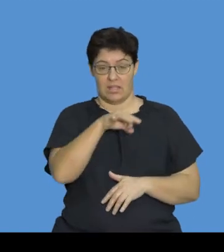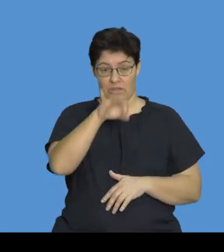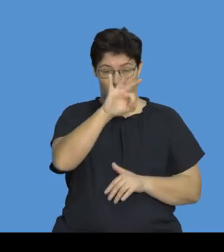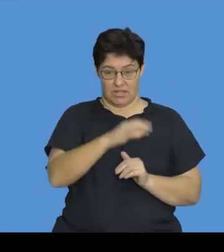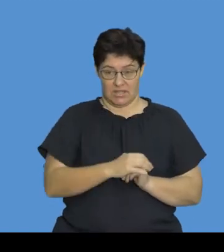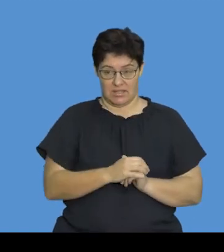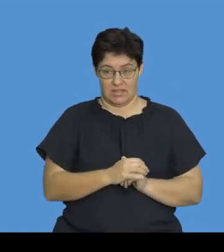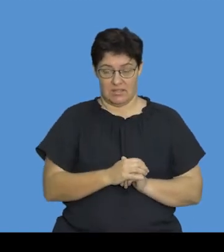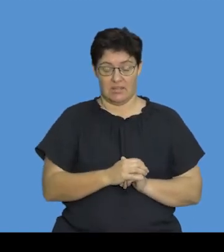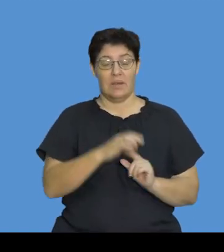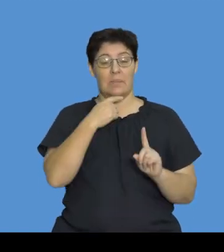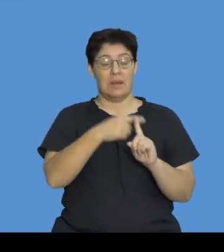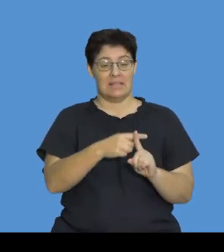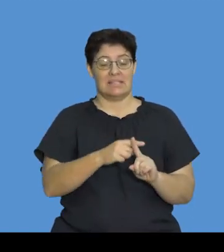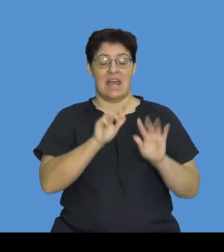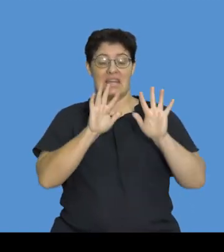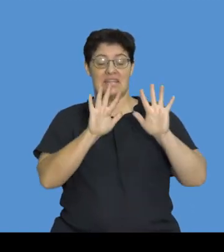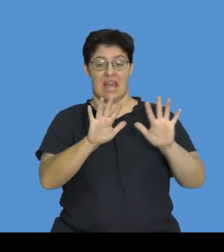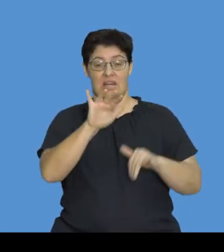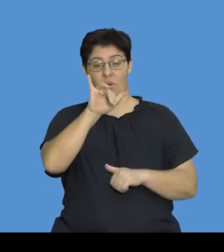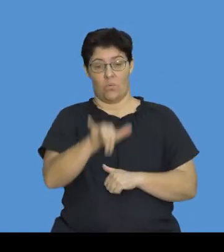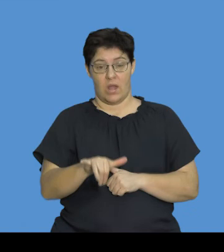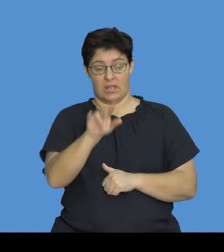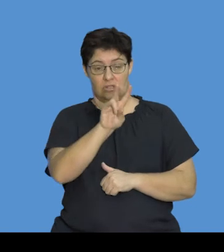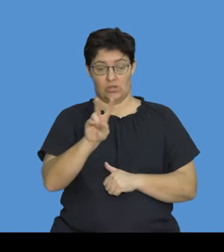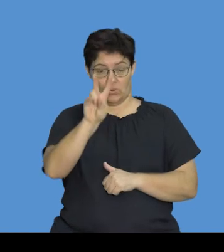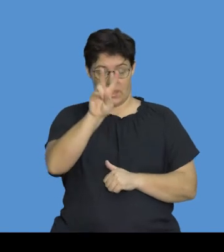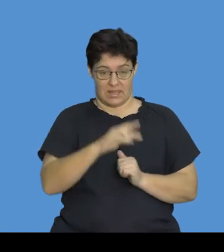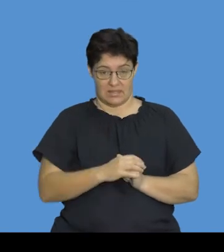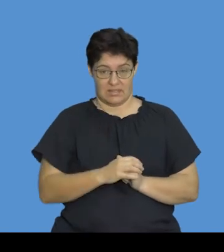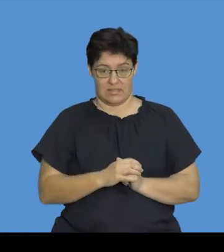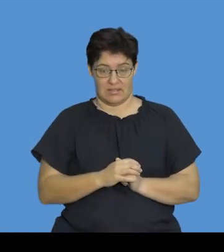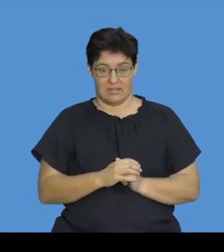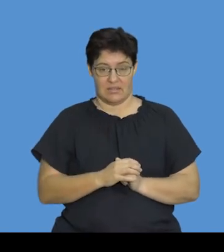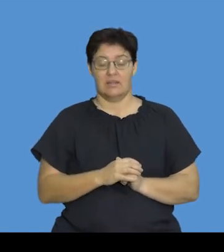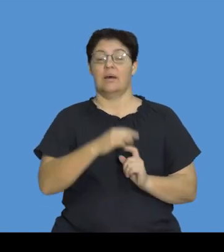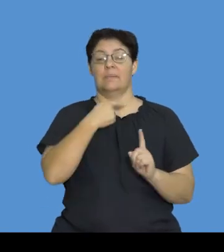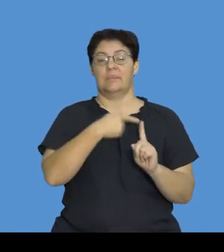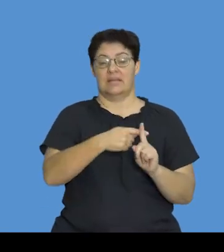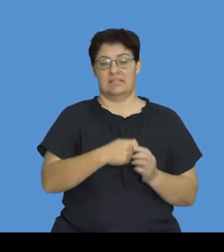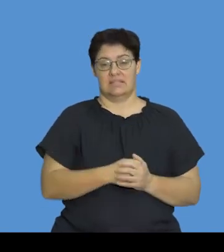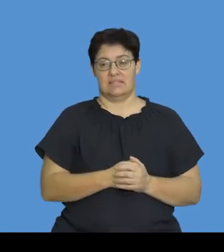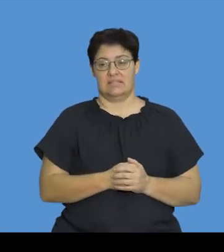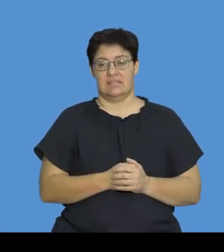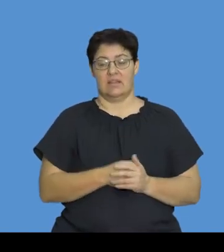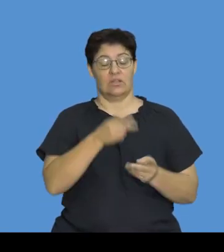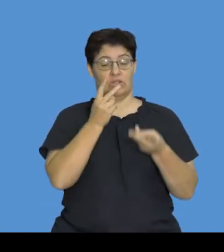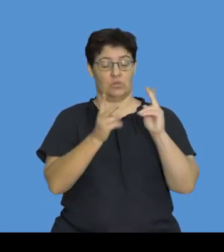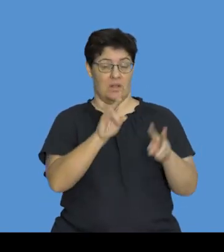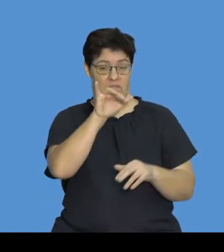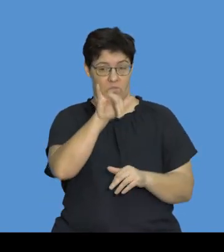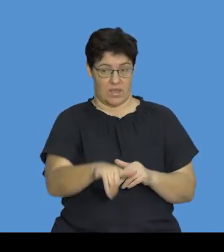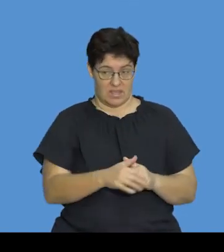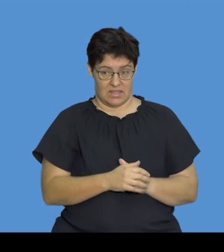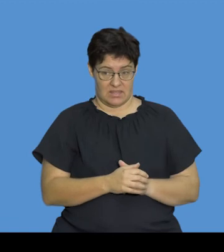cubed and then plus 9y squared plus the